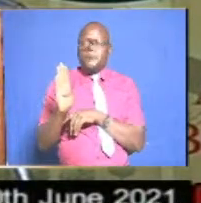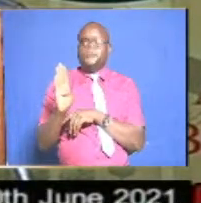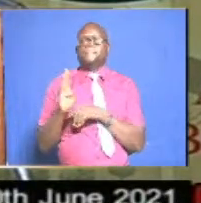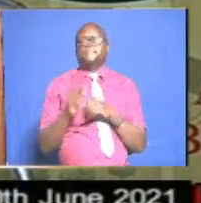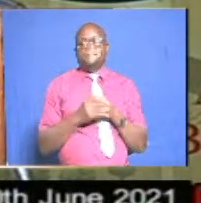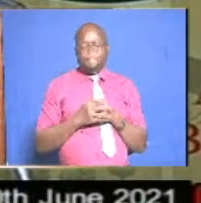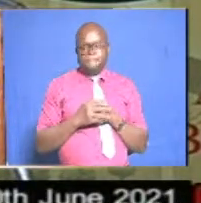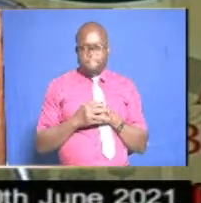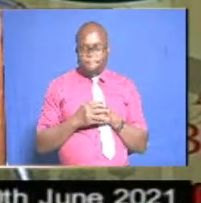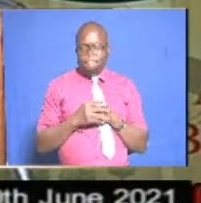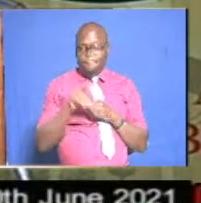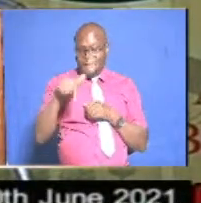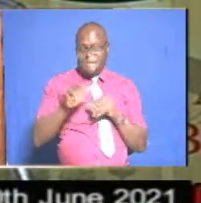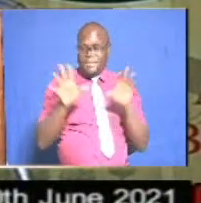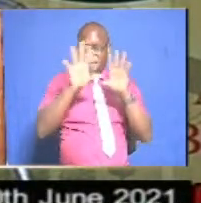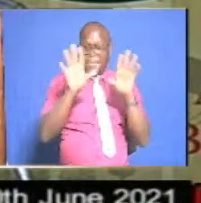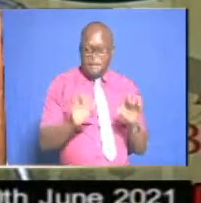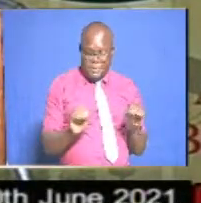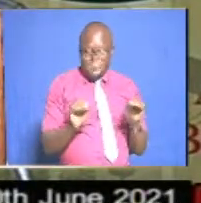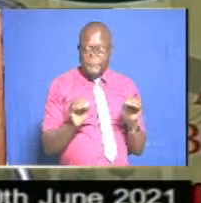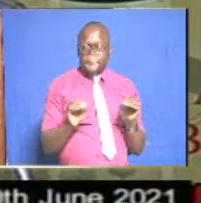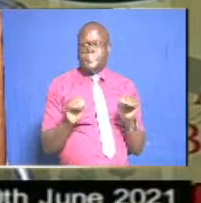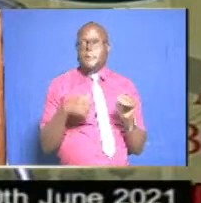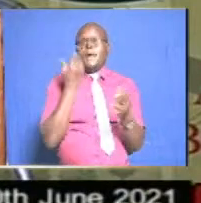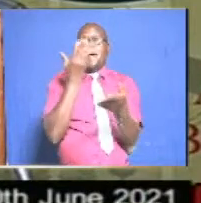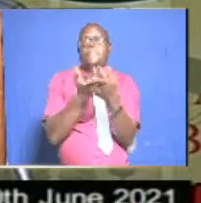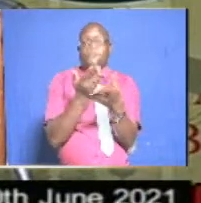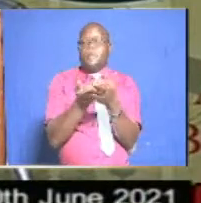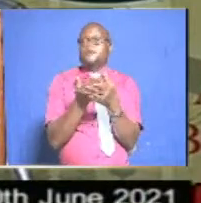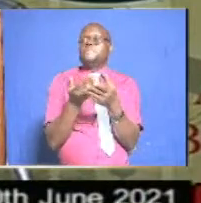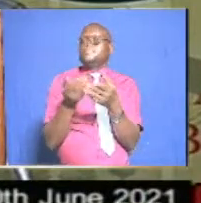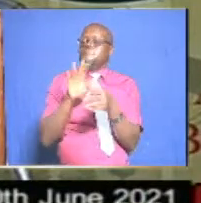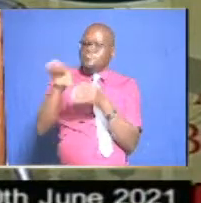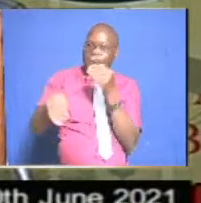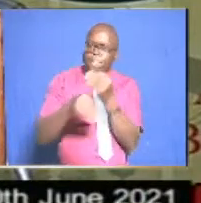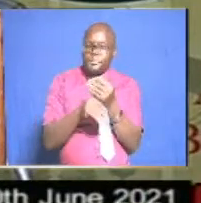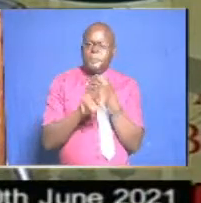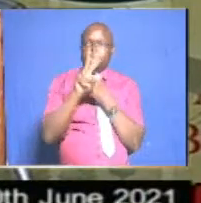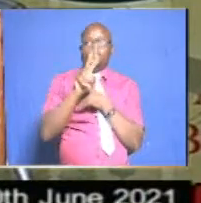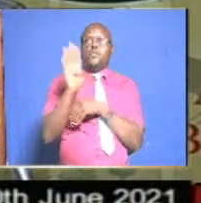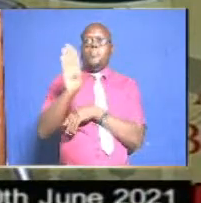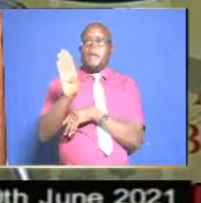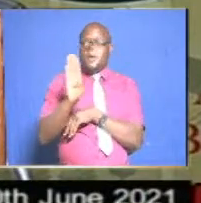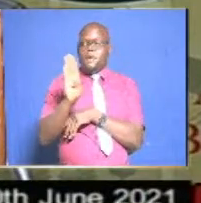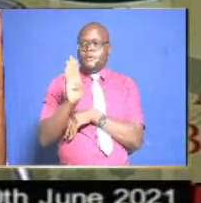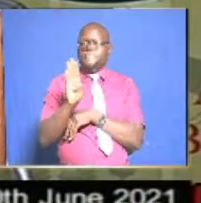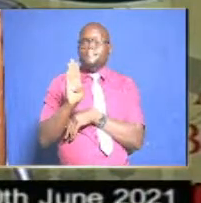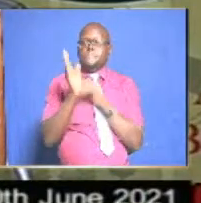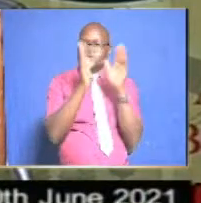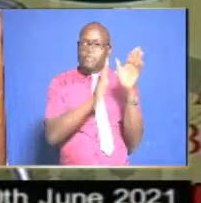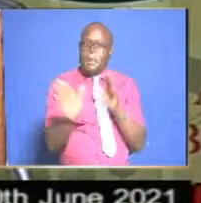10 billion. In this budget, I propose to allocate an additional Kenya shilling 2 billion to the scheme.